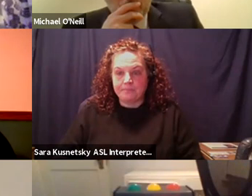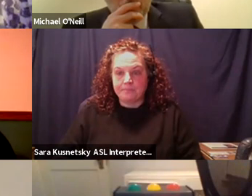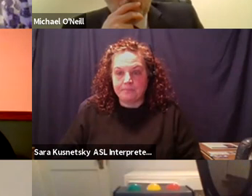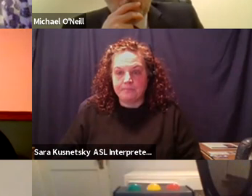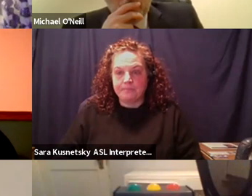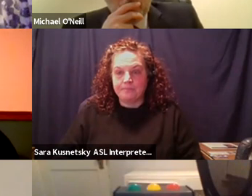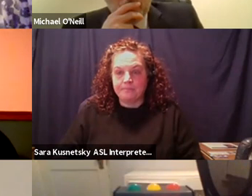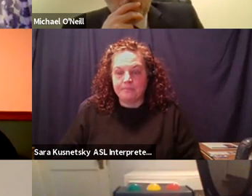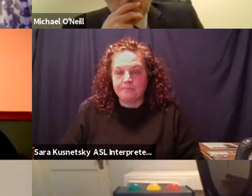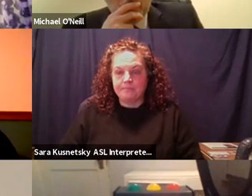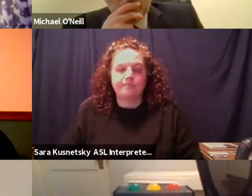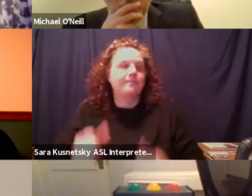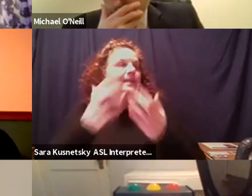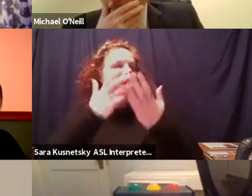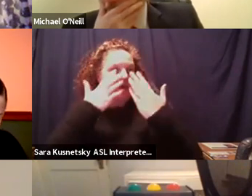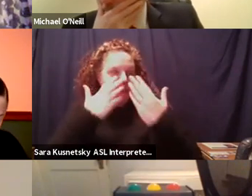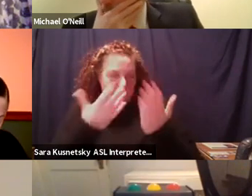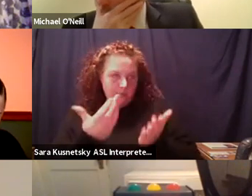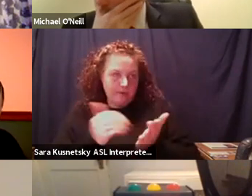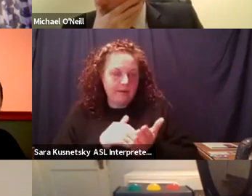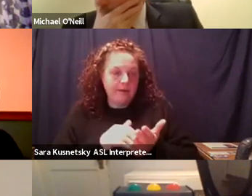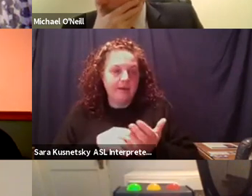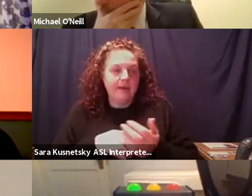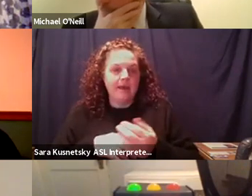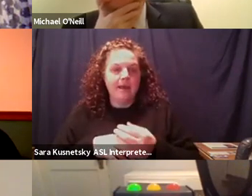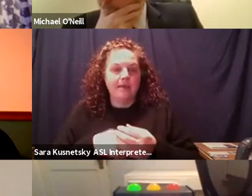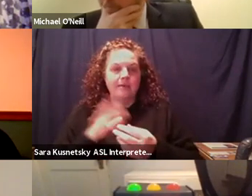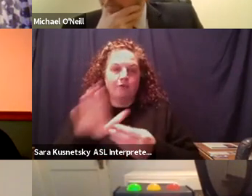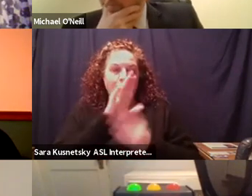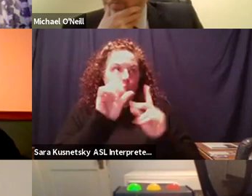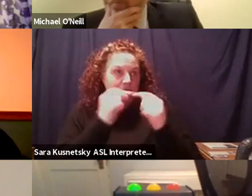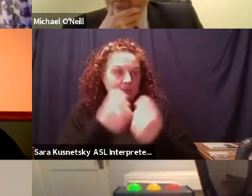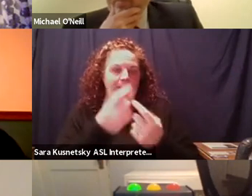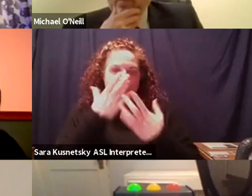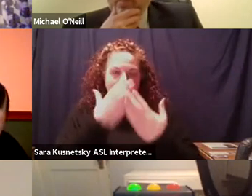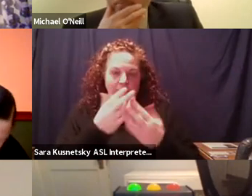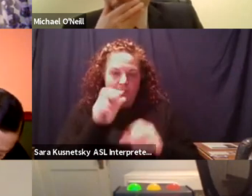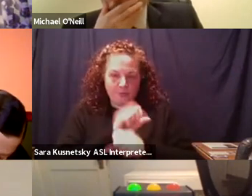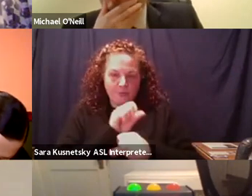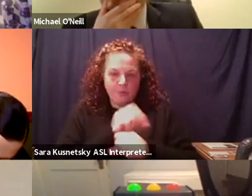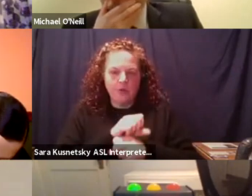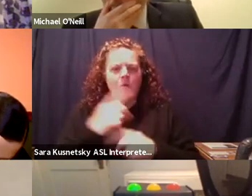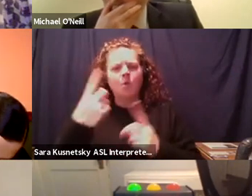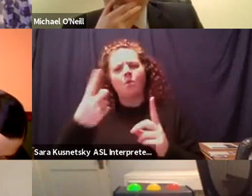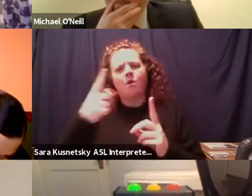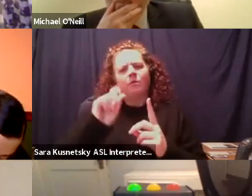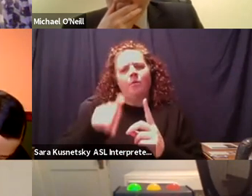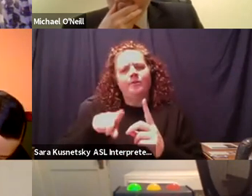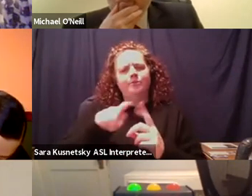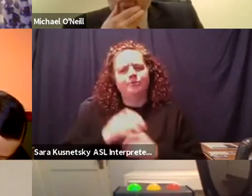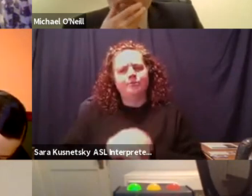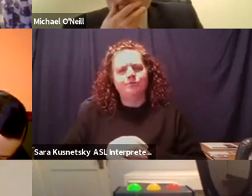Yes, so thank you again, May and your team. I had a question about